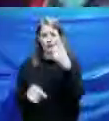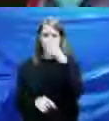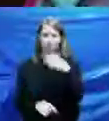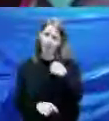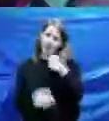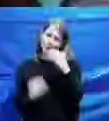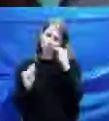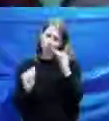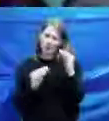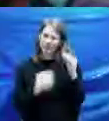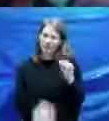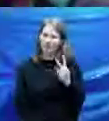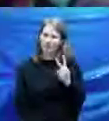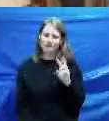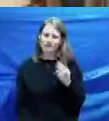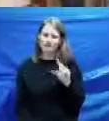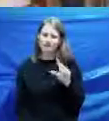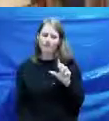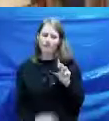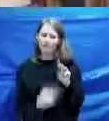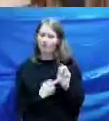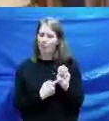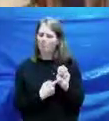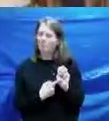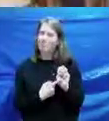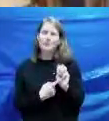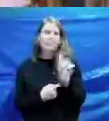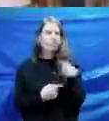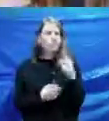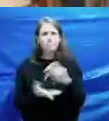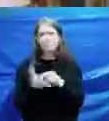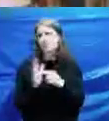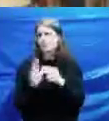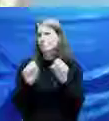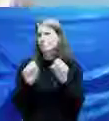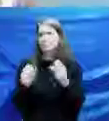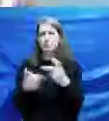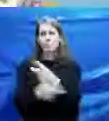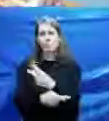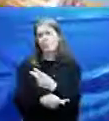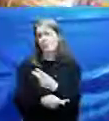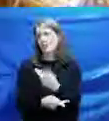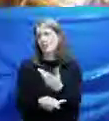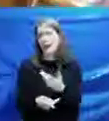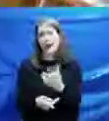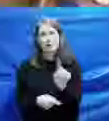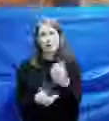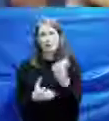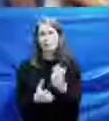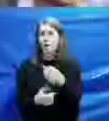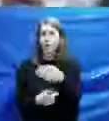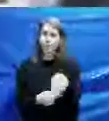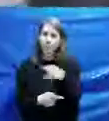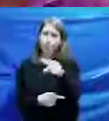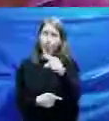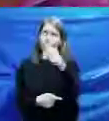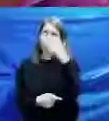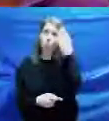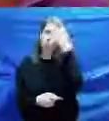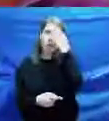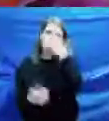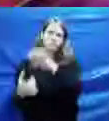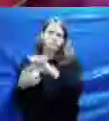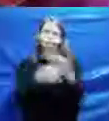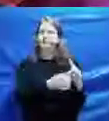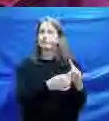having the multiplication skills was, fundamental for my students to be able to actually complete this lesson. So what do I need to do to figure out a missing measurement problem? Who can tell